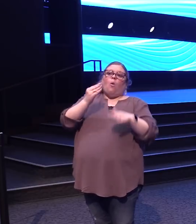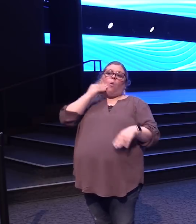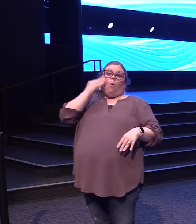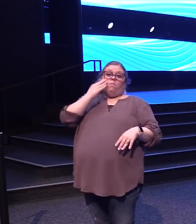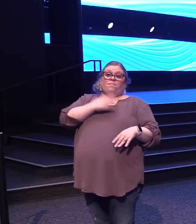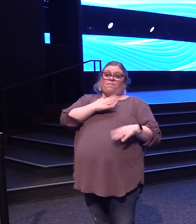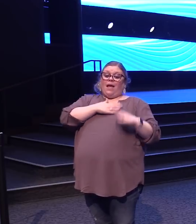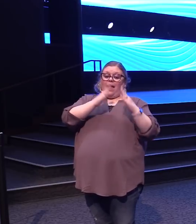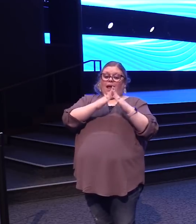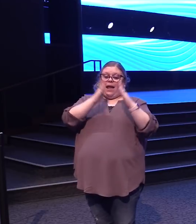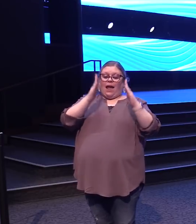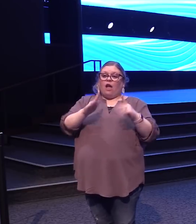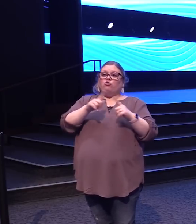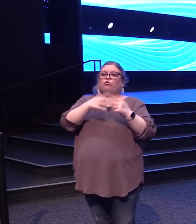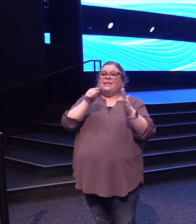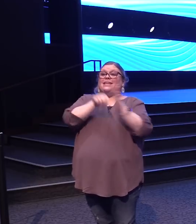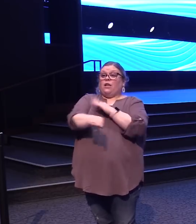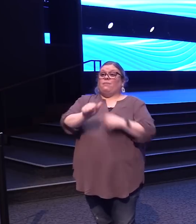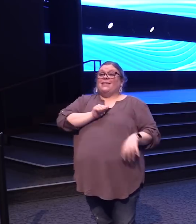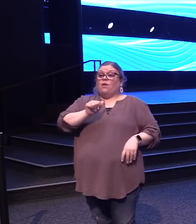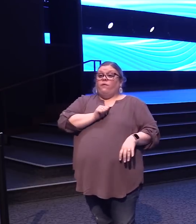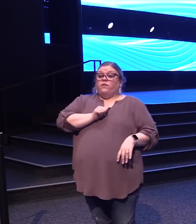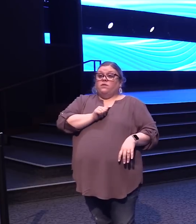house to commit suicide.